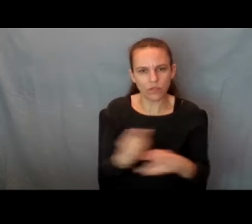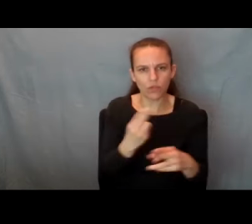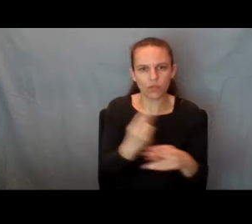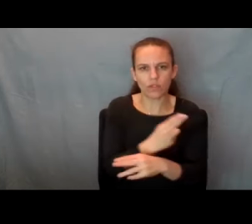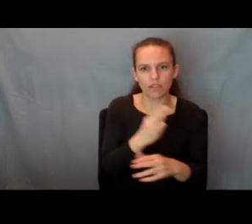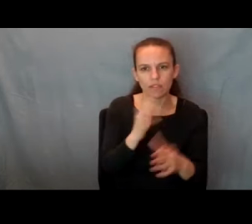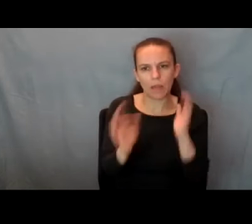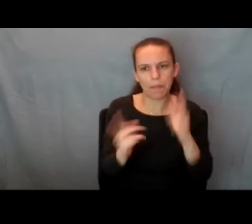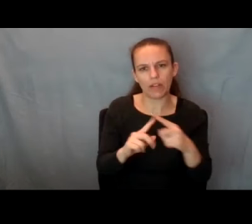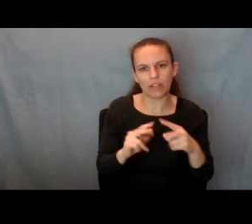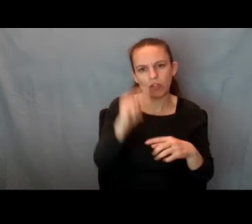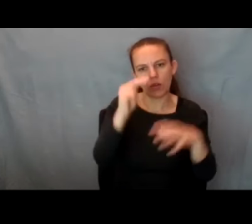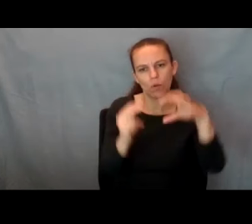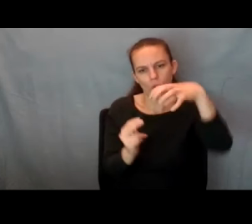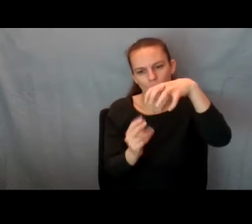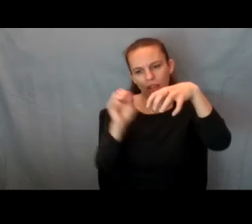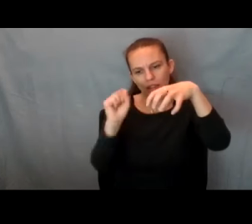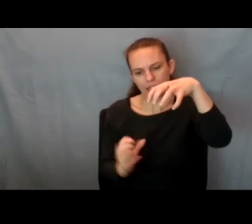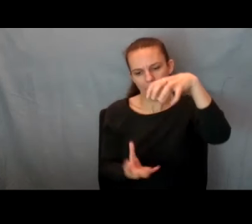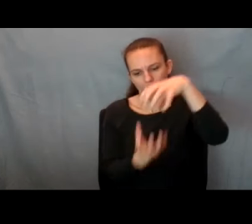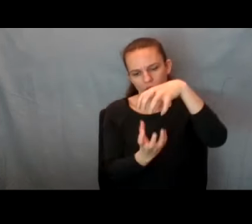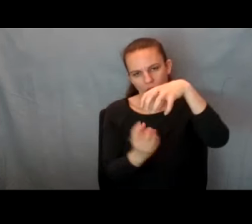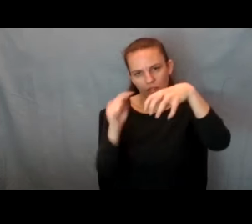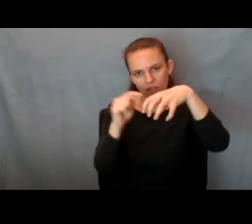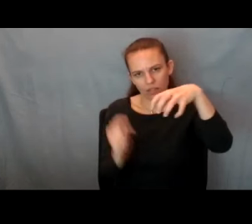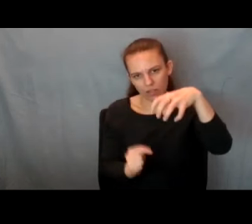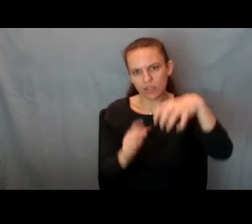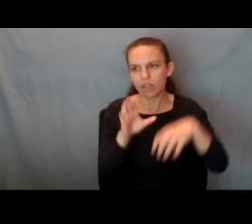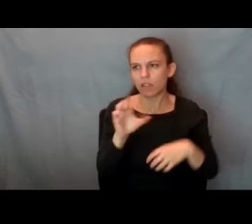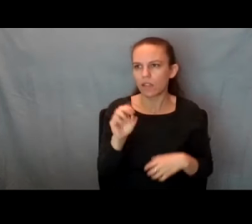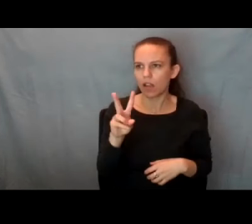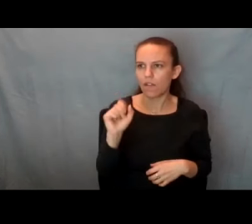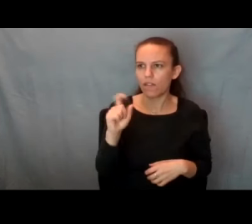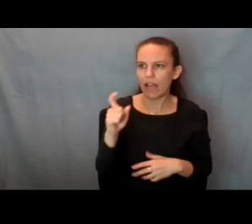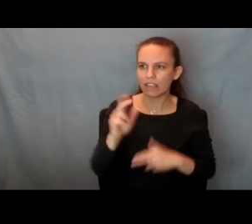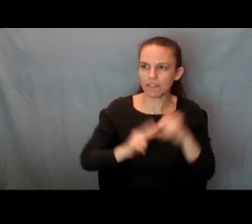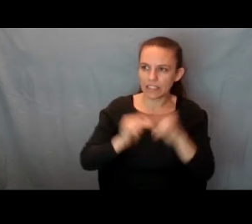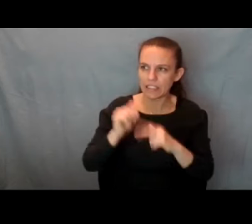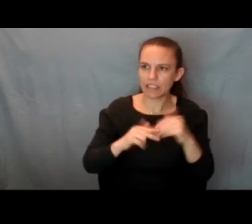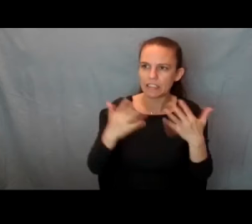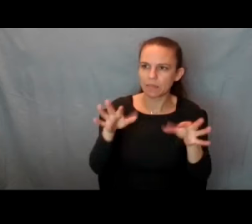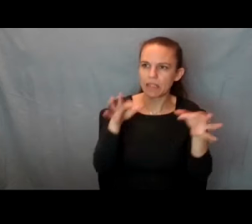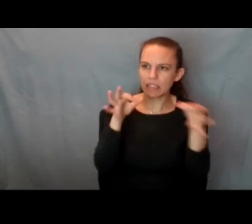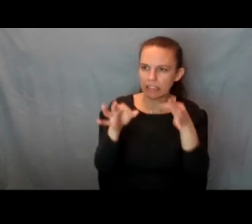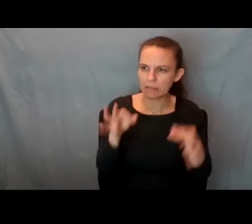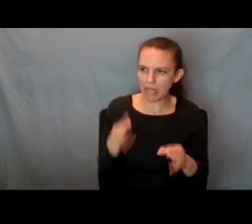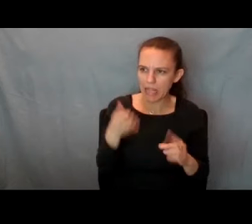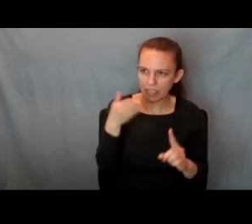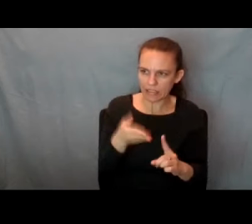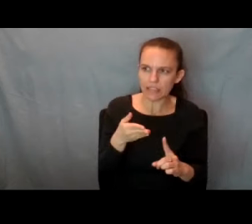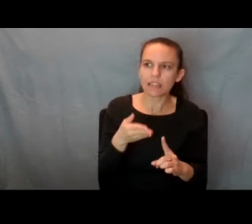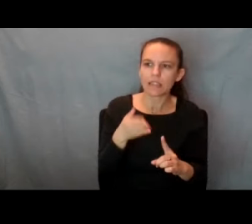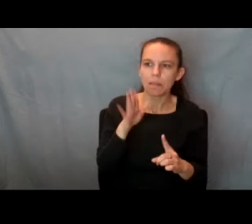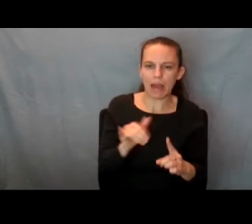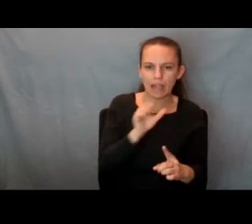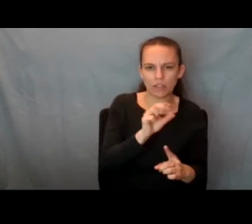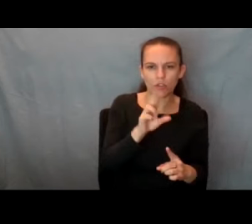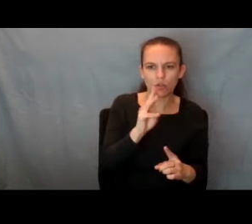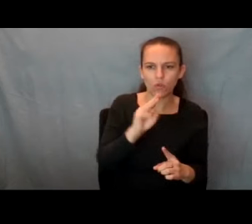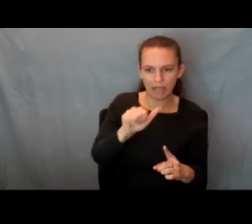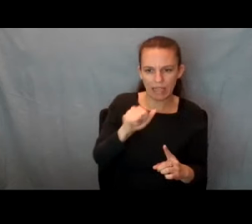global south, the COVAX facility, as has been explained by Dr. Soumya, is actually an initiative